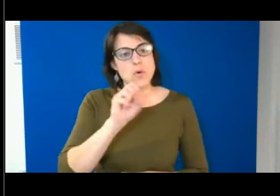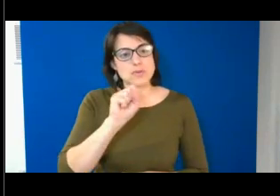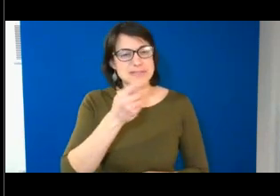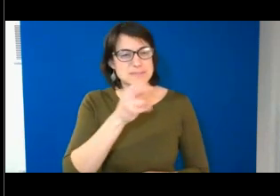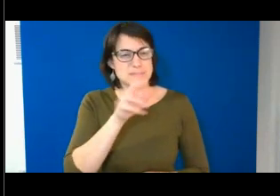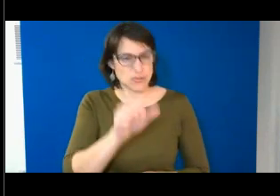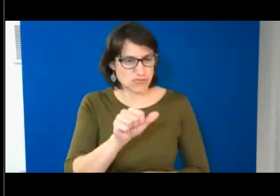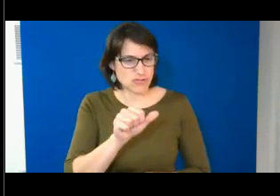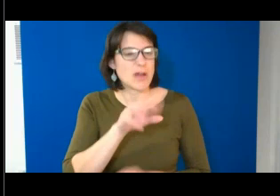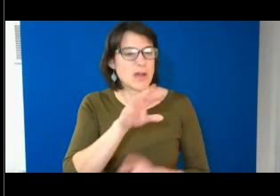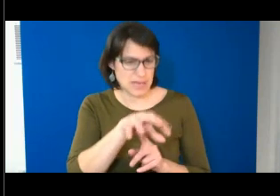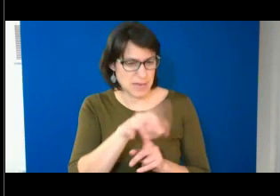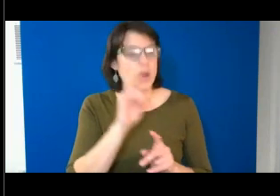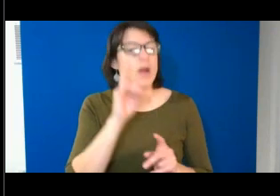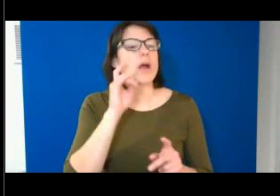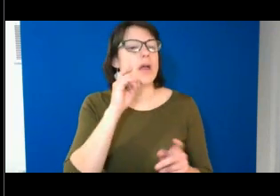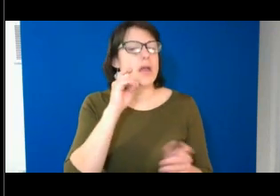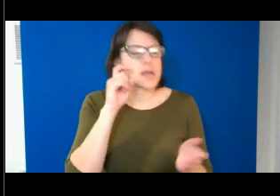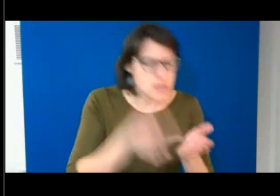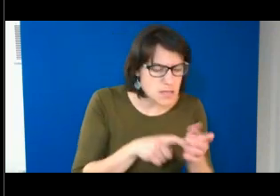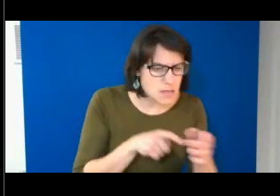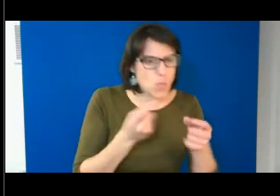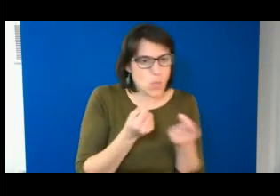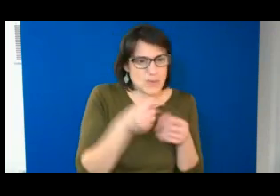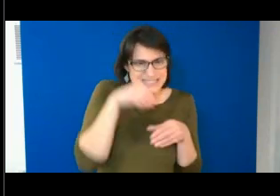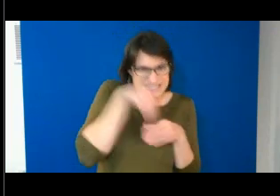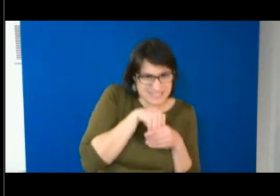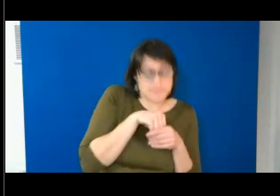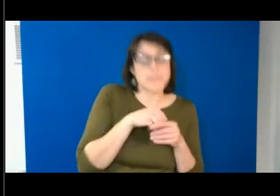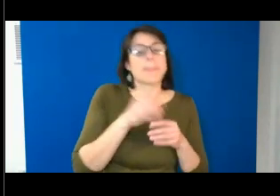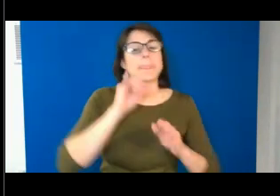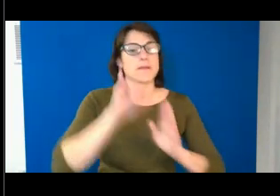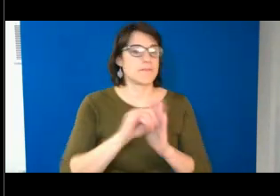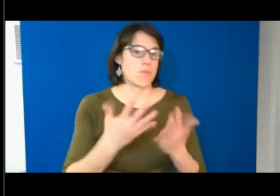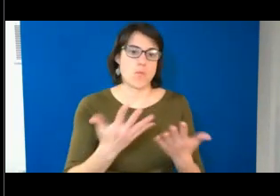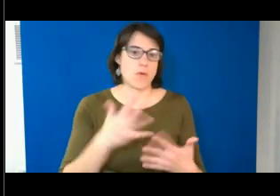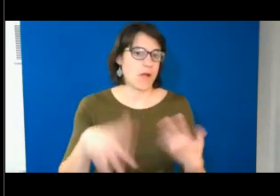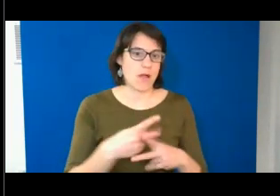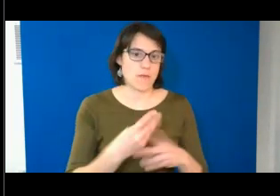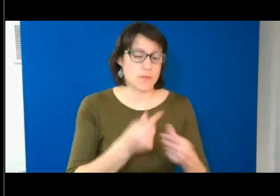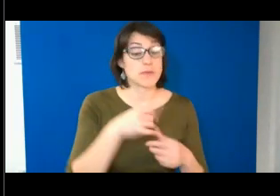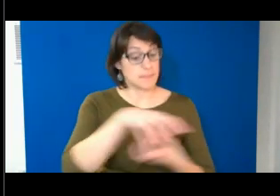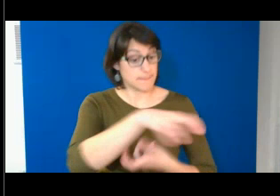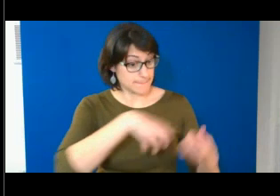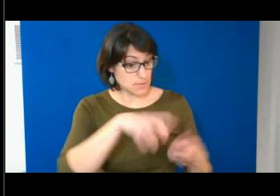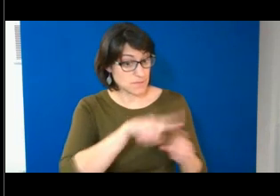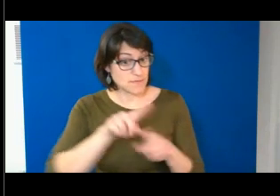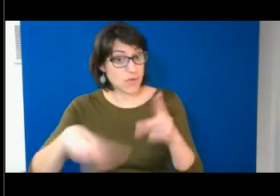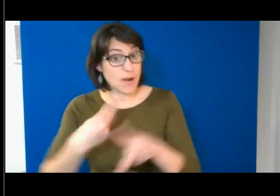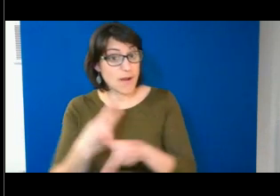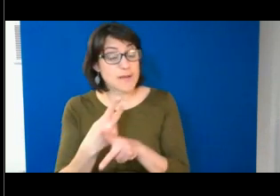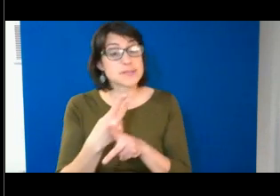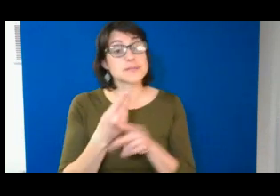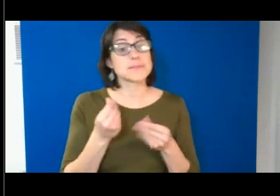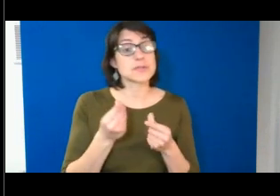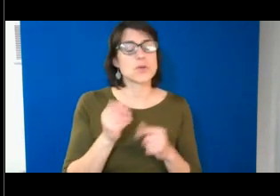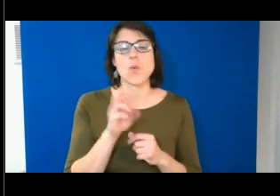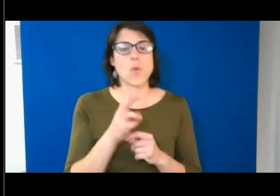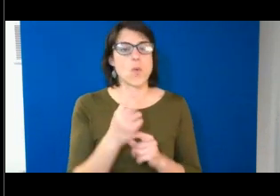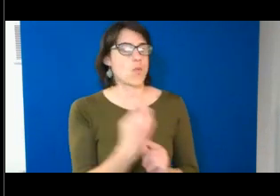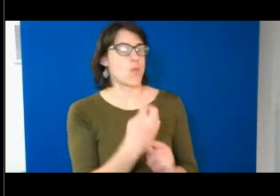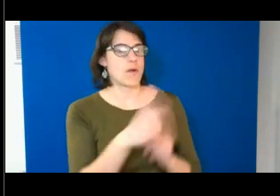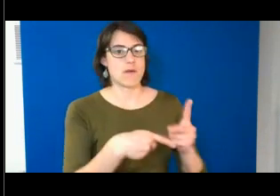scan the surface of the plastic and identify what kind of plastic. Is that a mixture of the plastics, or is it just by the plastic itself, or